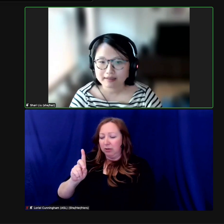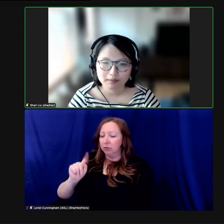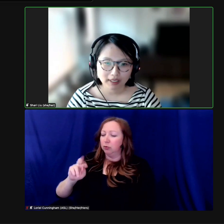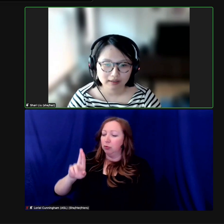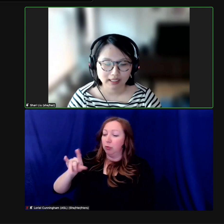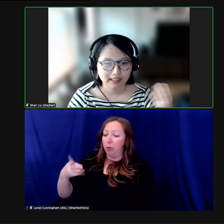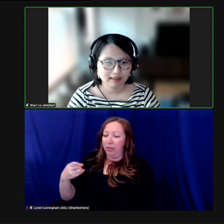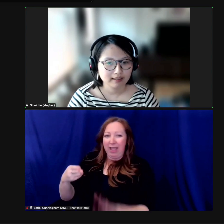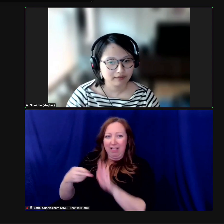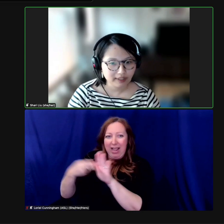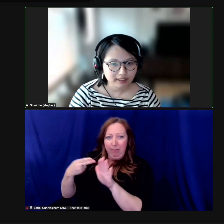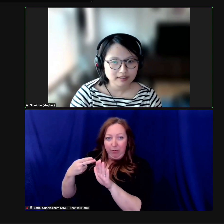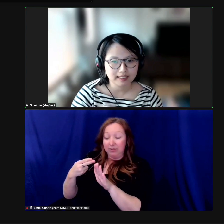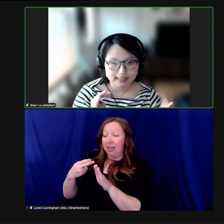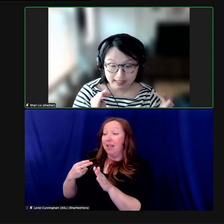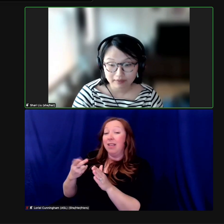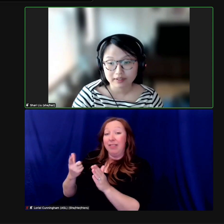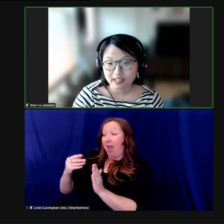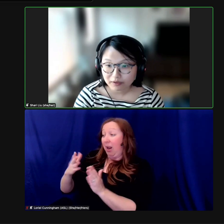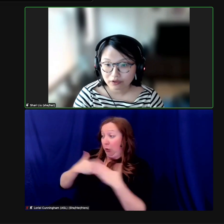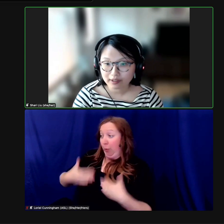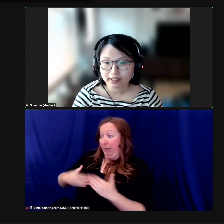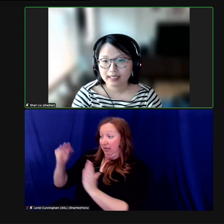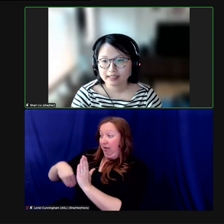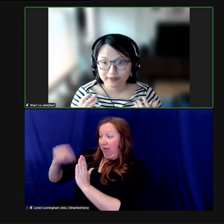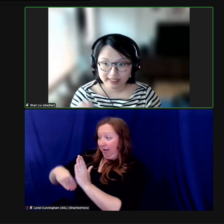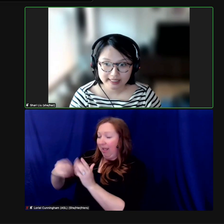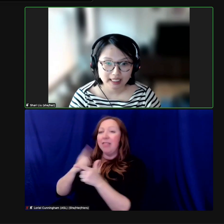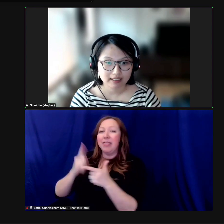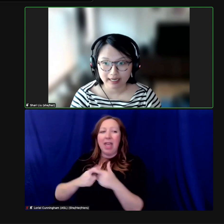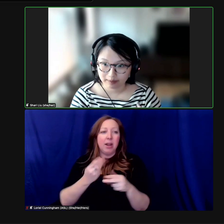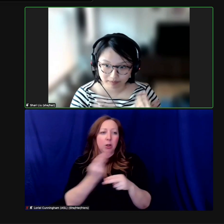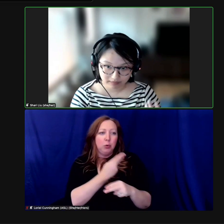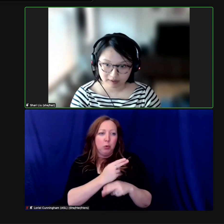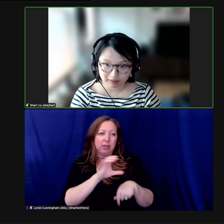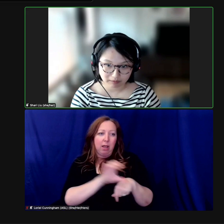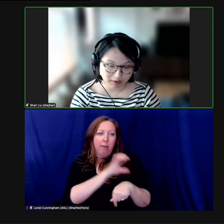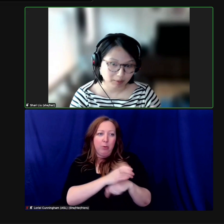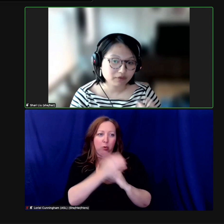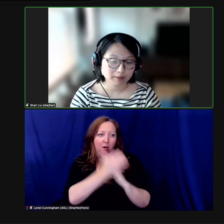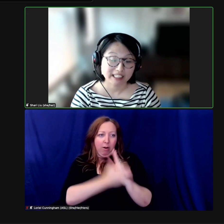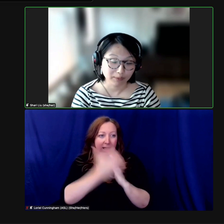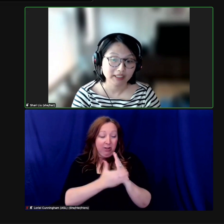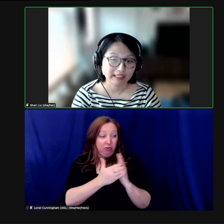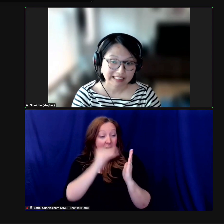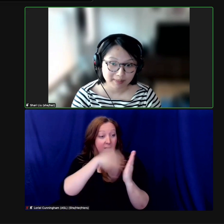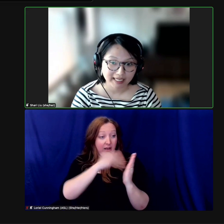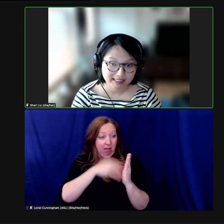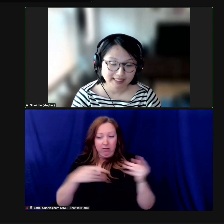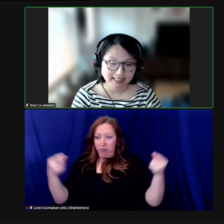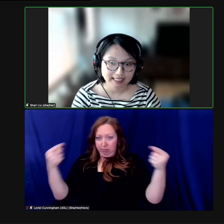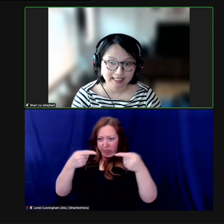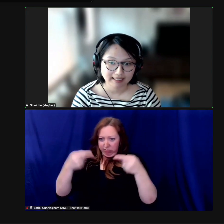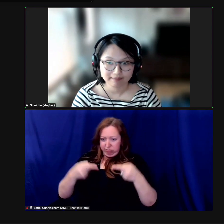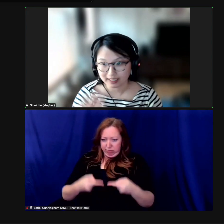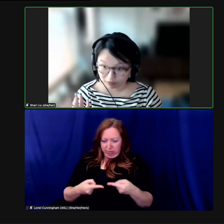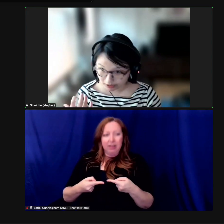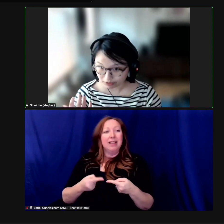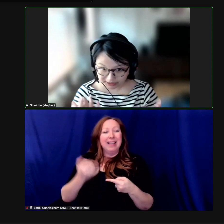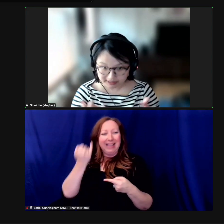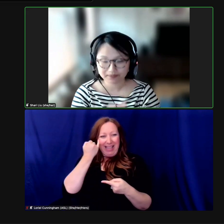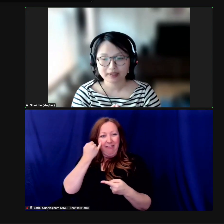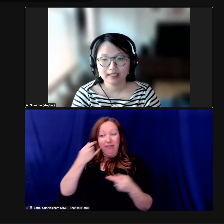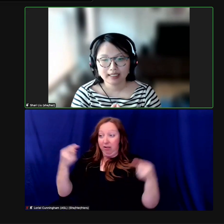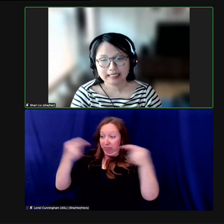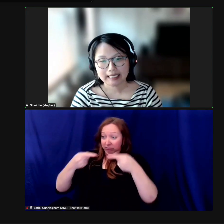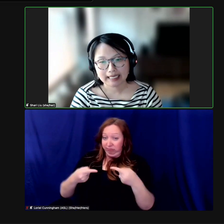can test the model on held out videos that it's never seen before to investigate the performance that we could expect as a